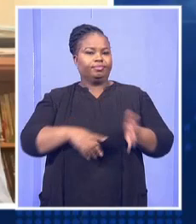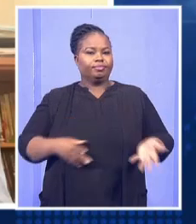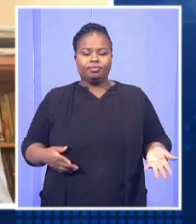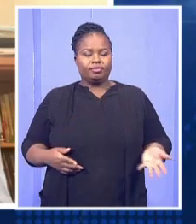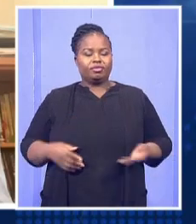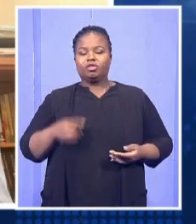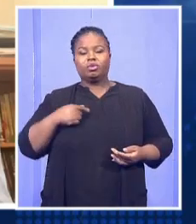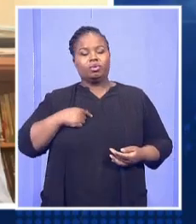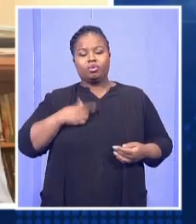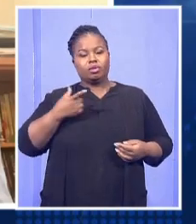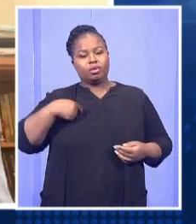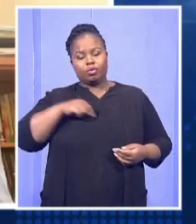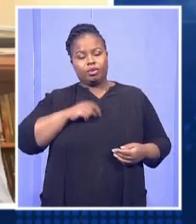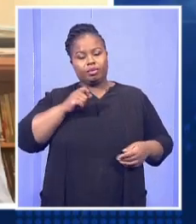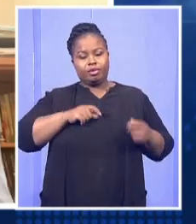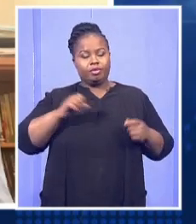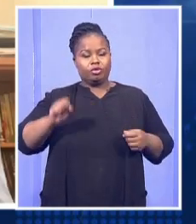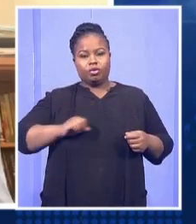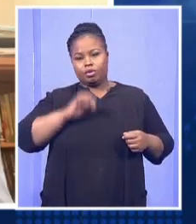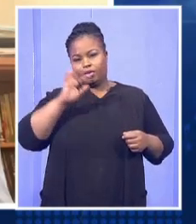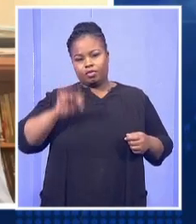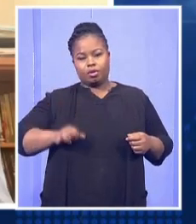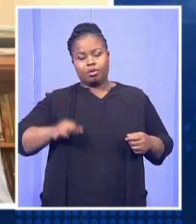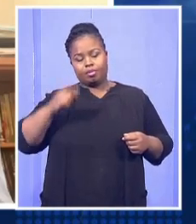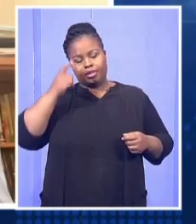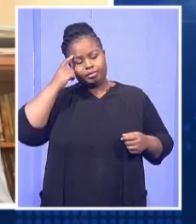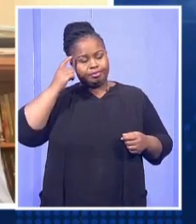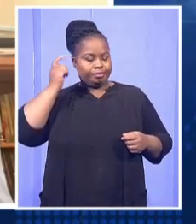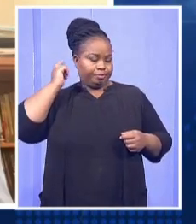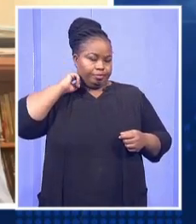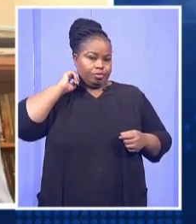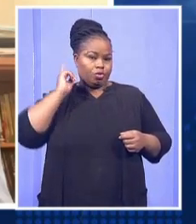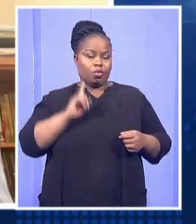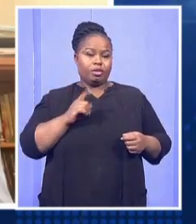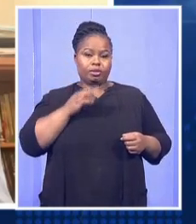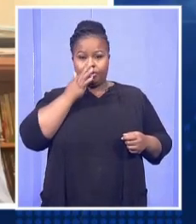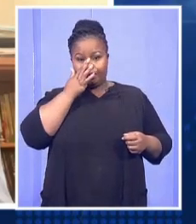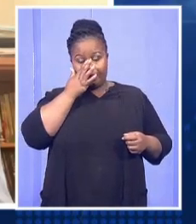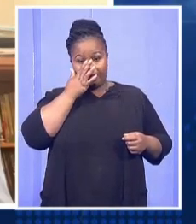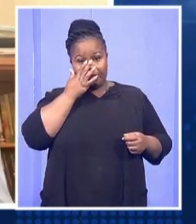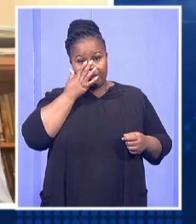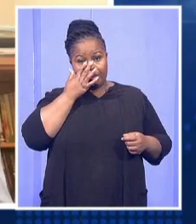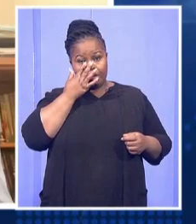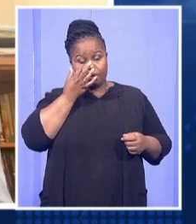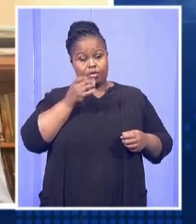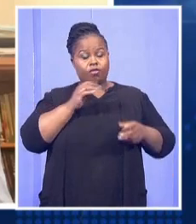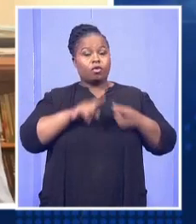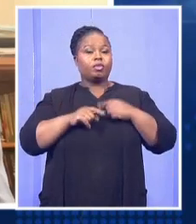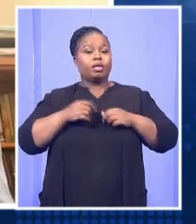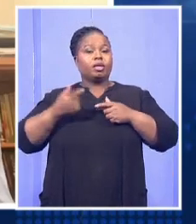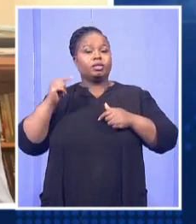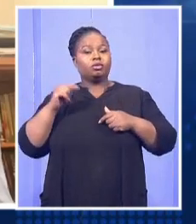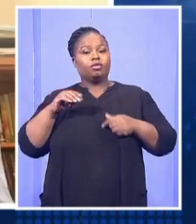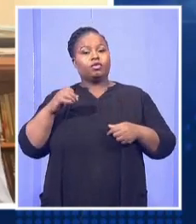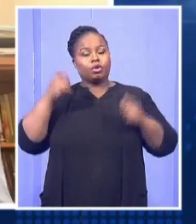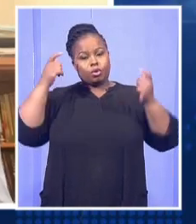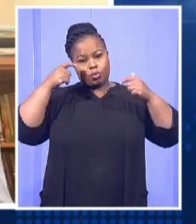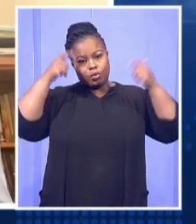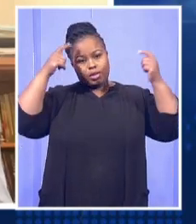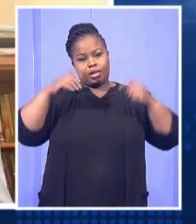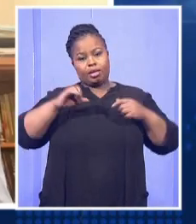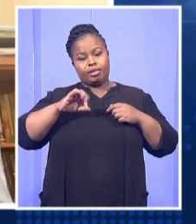it exactly that we as South Africans really should be taking from the legacy of Queen Elizabeth for